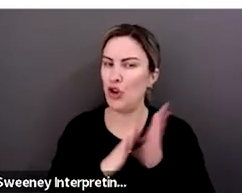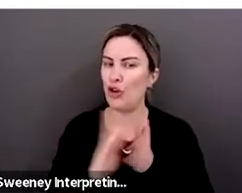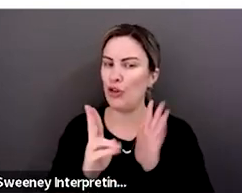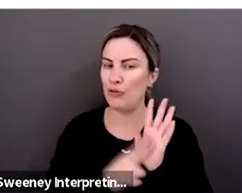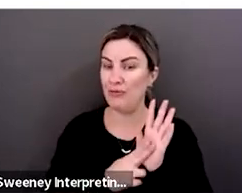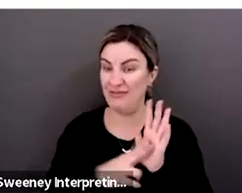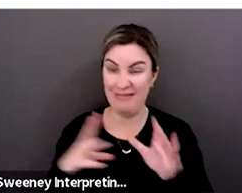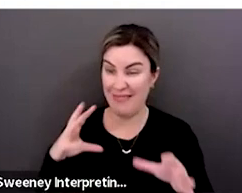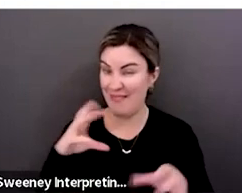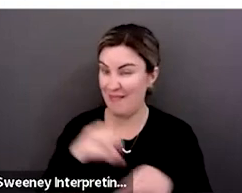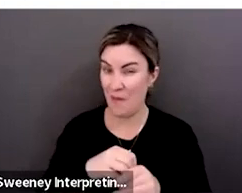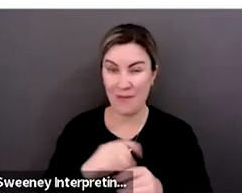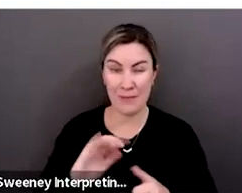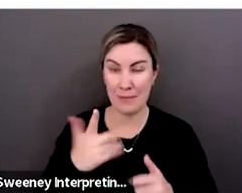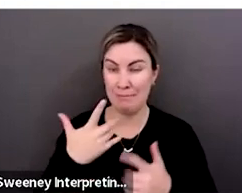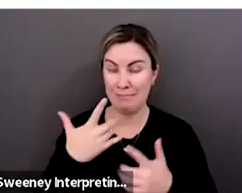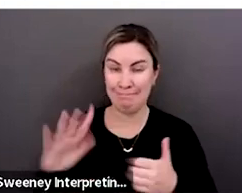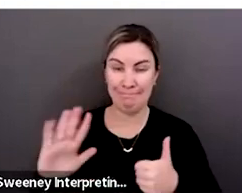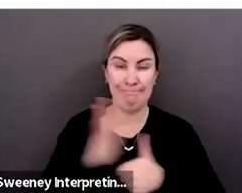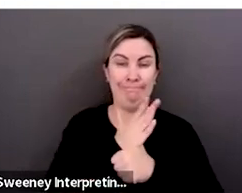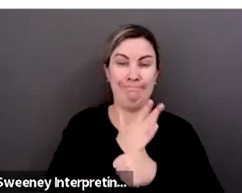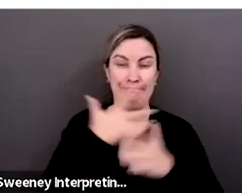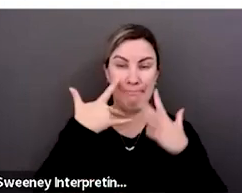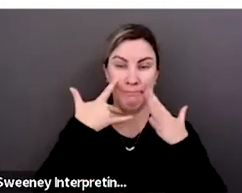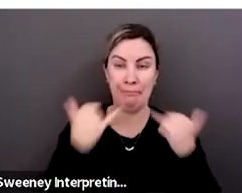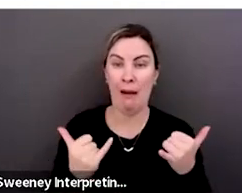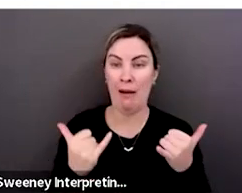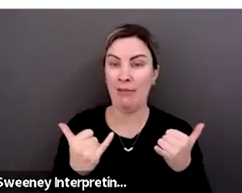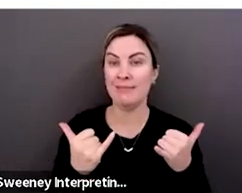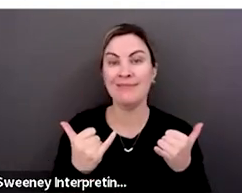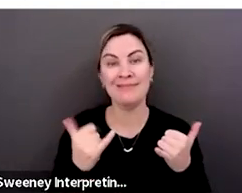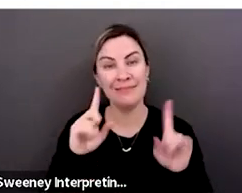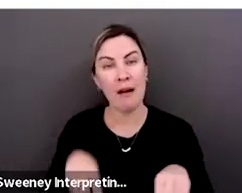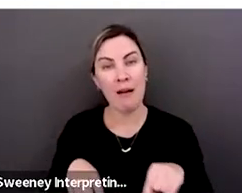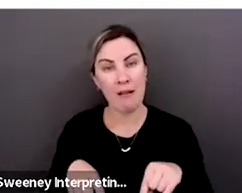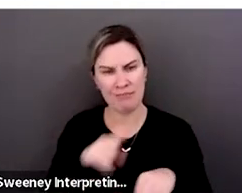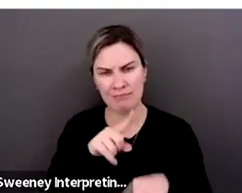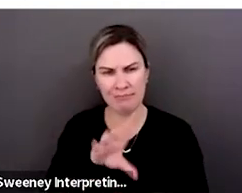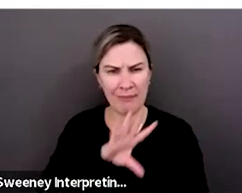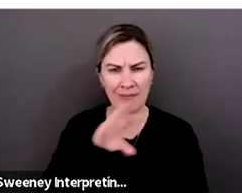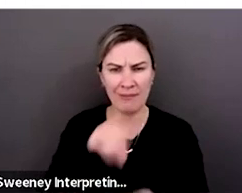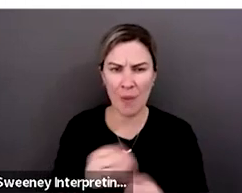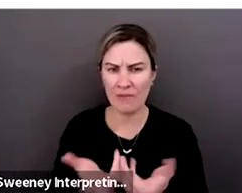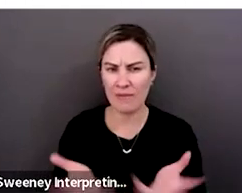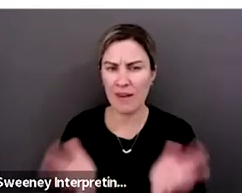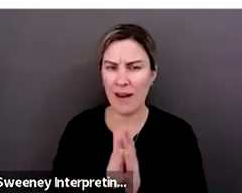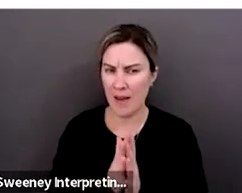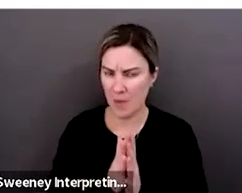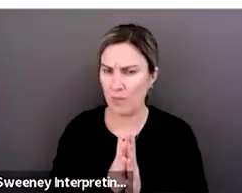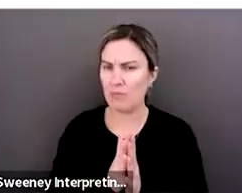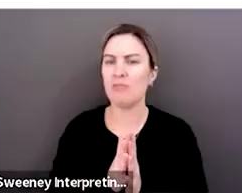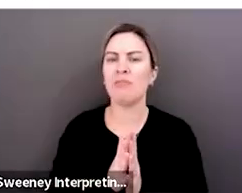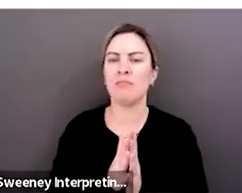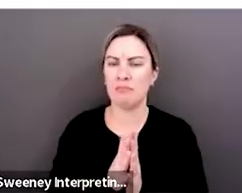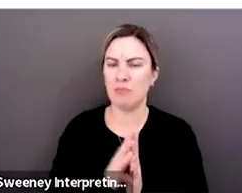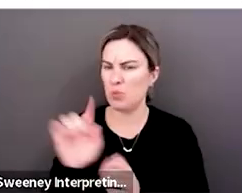involved ever since the pilot testing I spoke about in my section, around how you got involved with PSEP and some